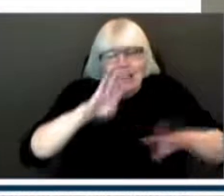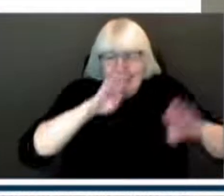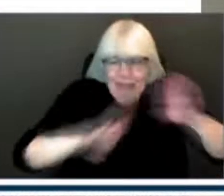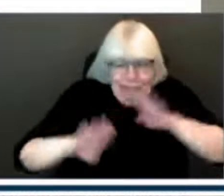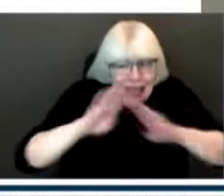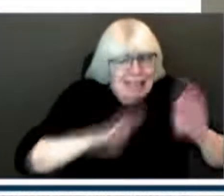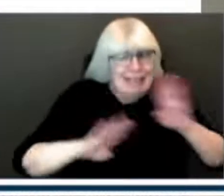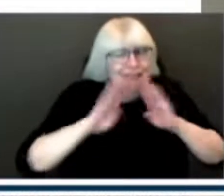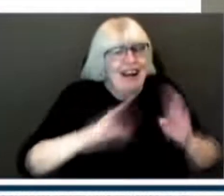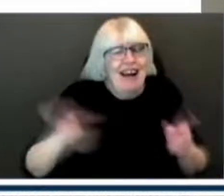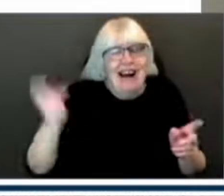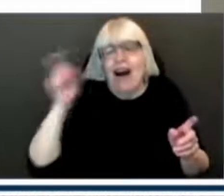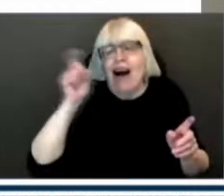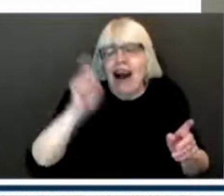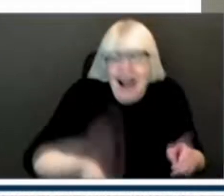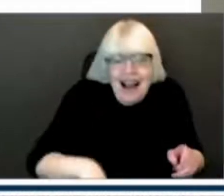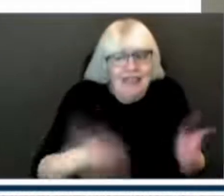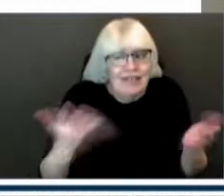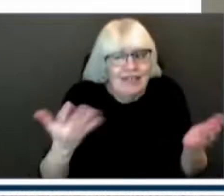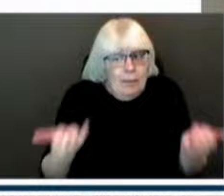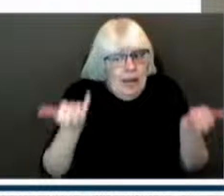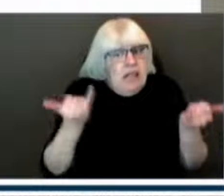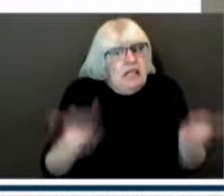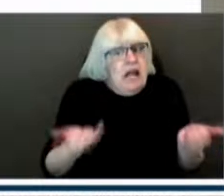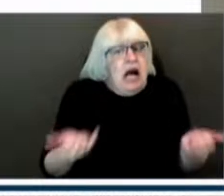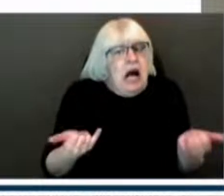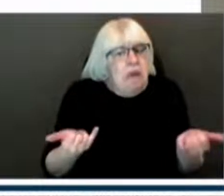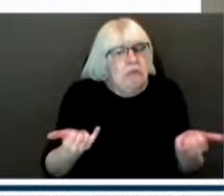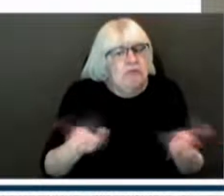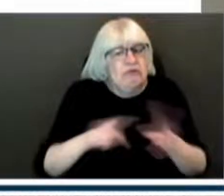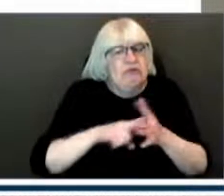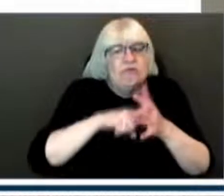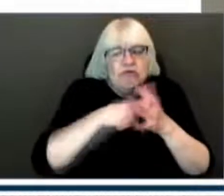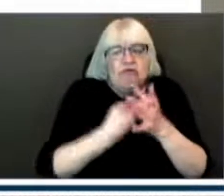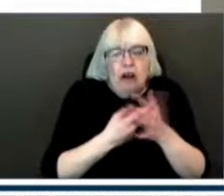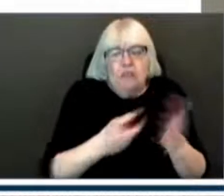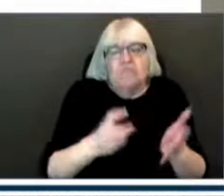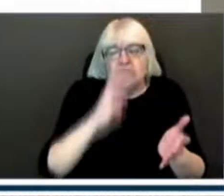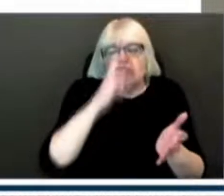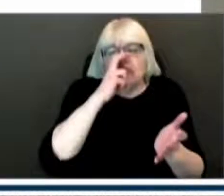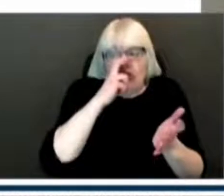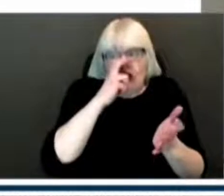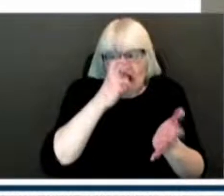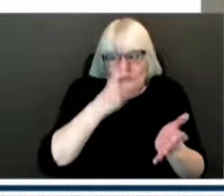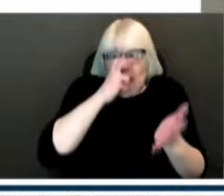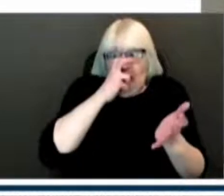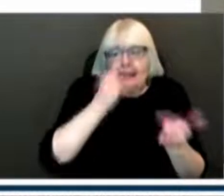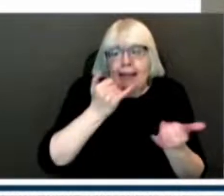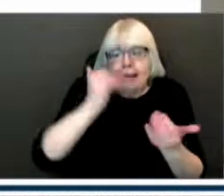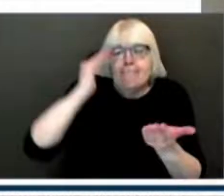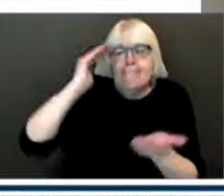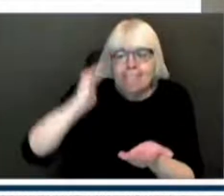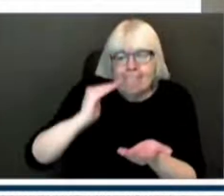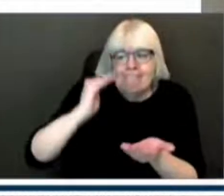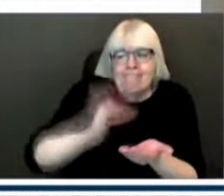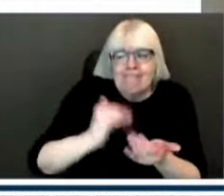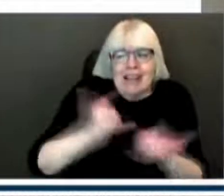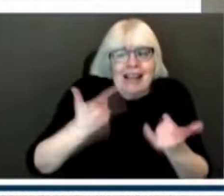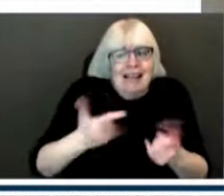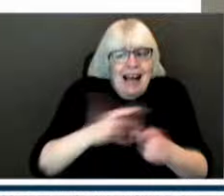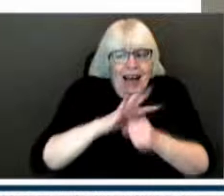and I'm confident we are ready to start loosening restrictions. We have passed the peak in our Omicron wave and are seeing